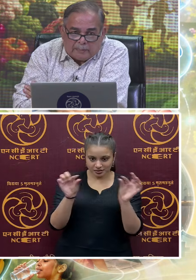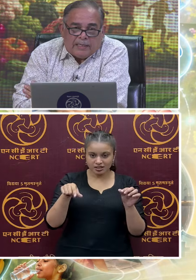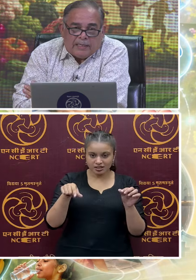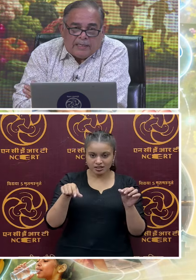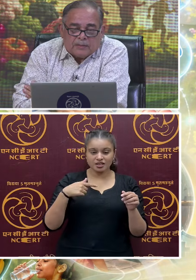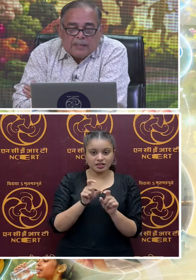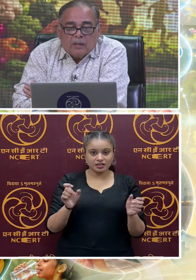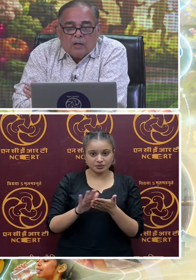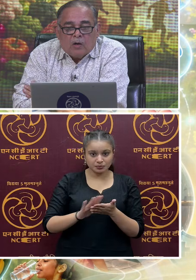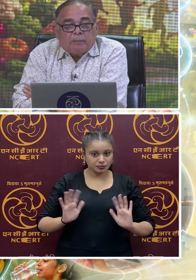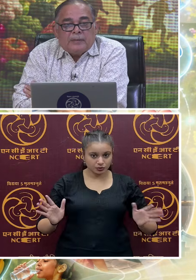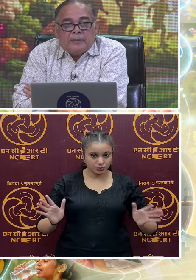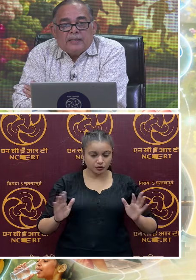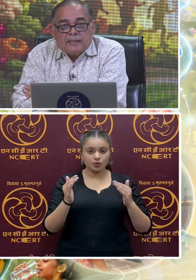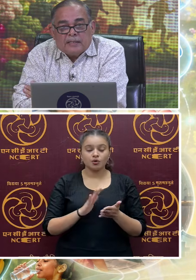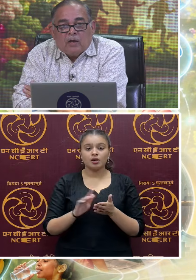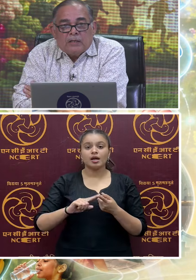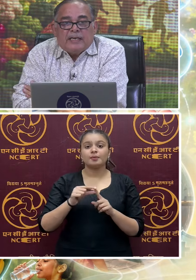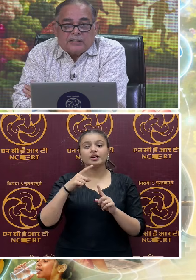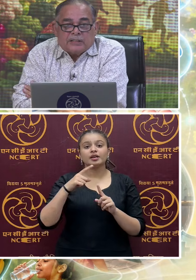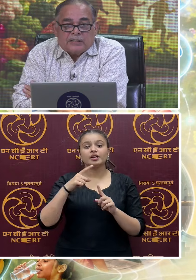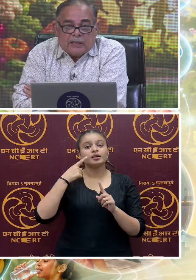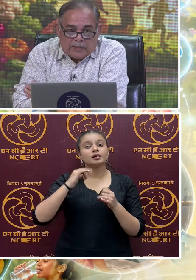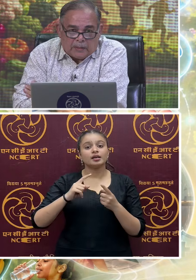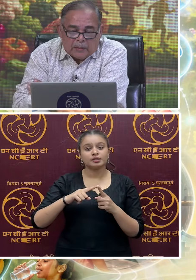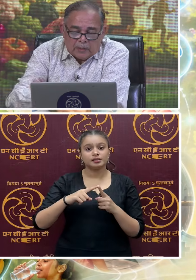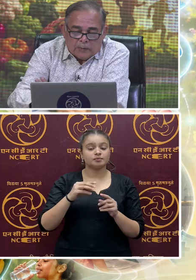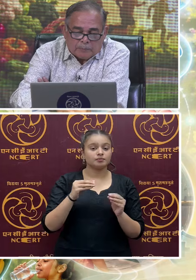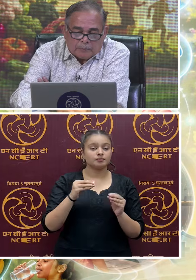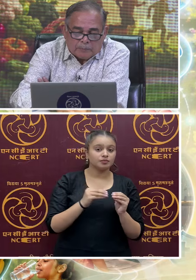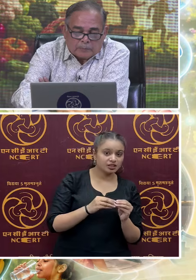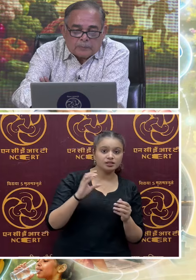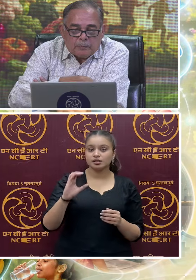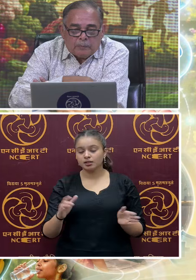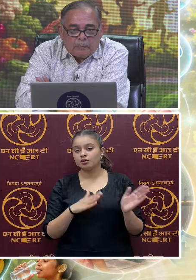may get hepatitis B or hepatitis C or even HIV.